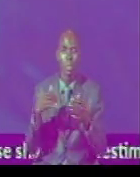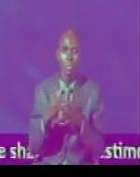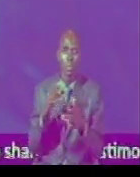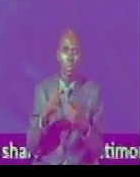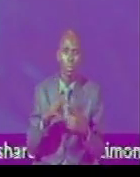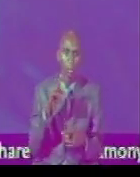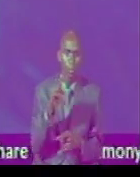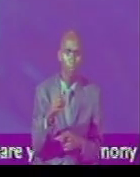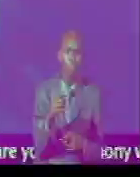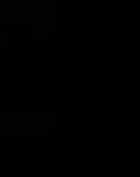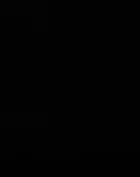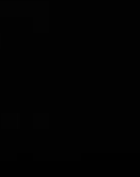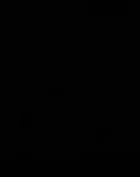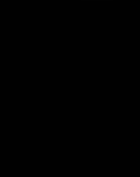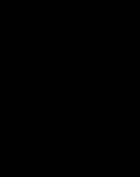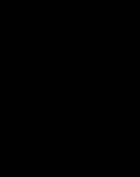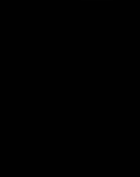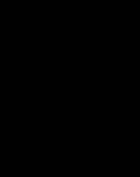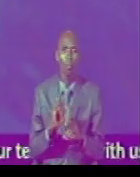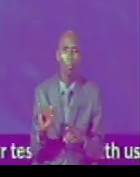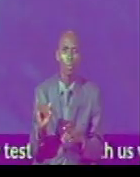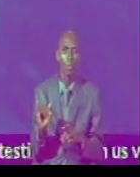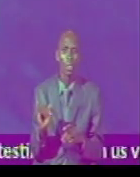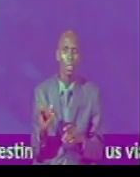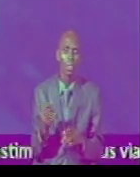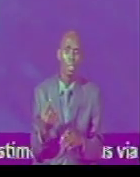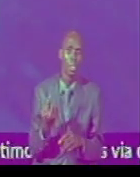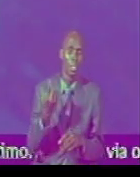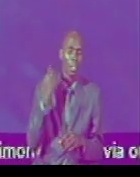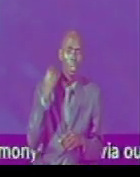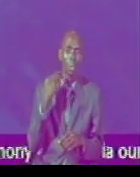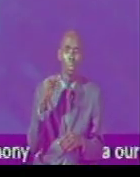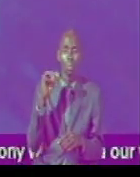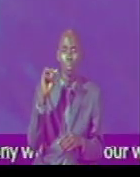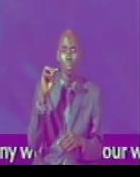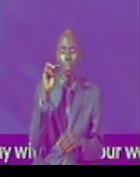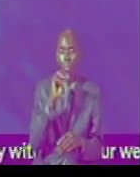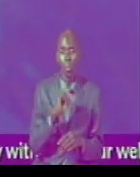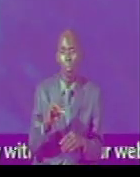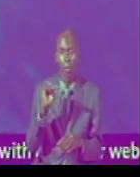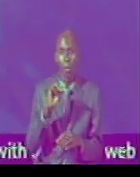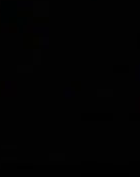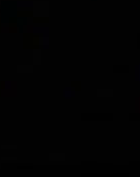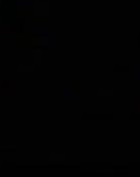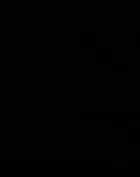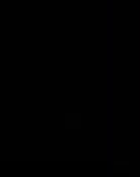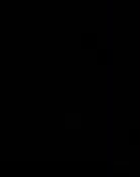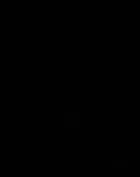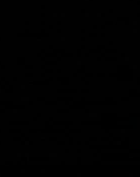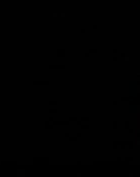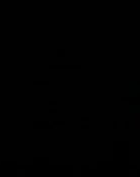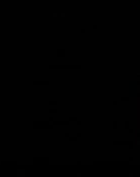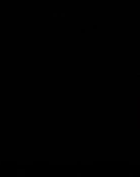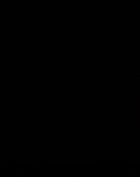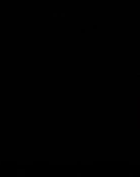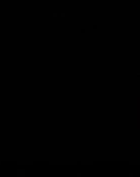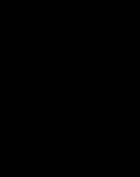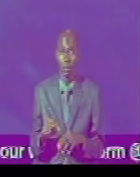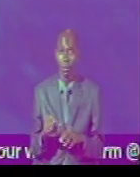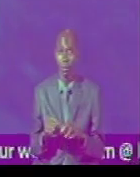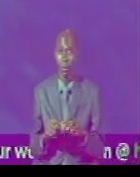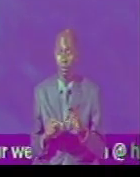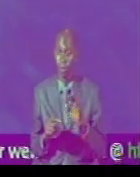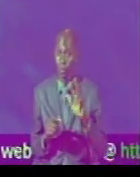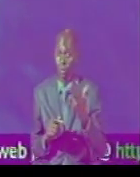And during the last Monday Bible study, that was on the 3rd January,